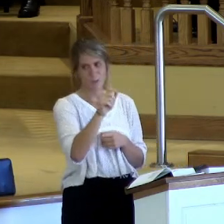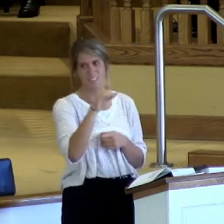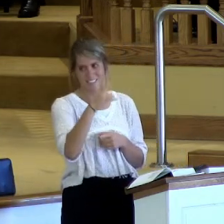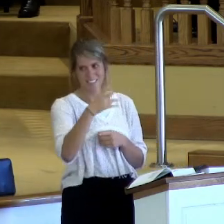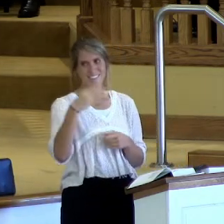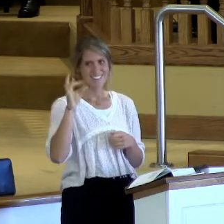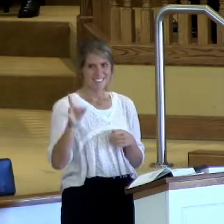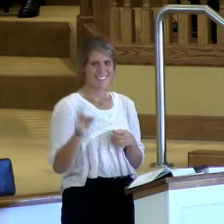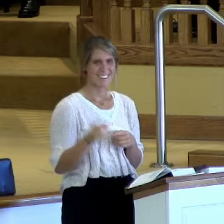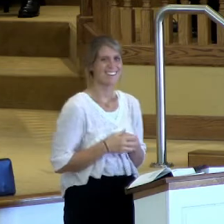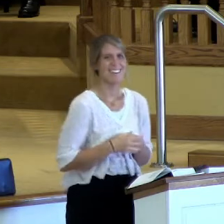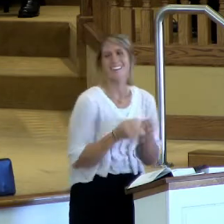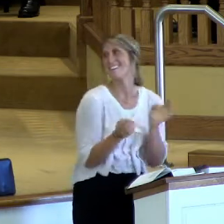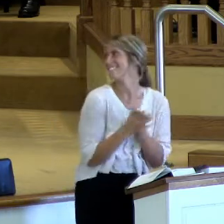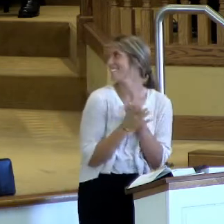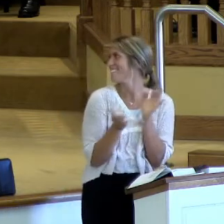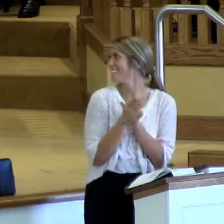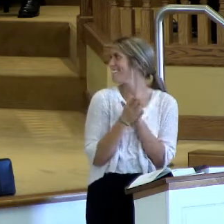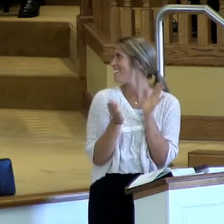1 John 4:7-8.